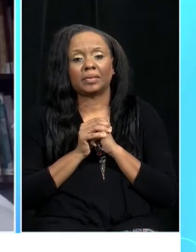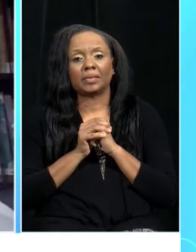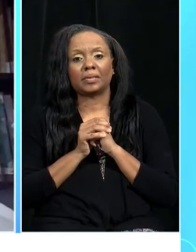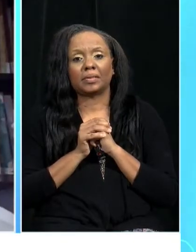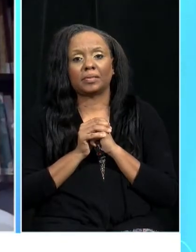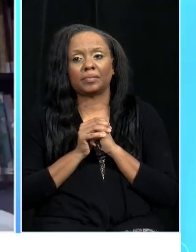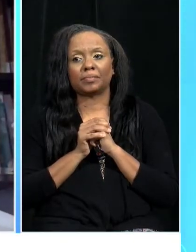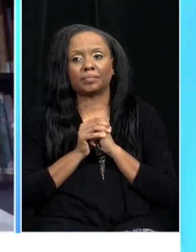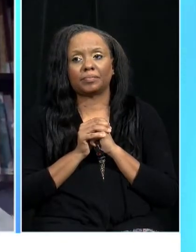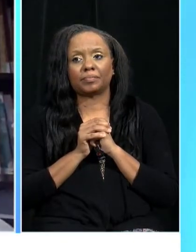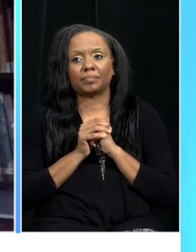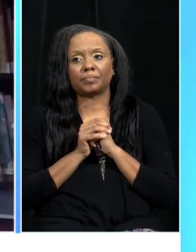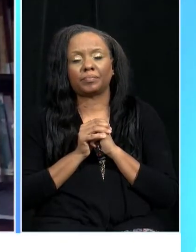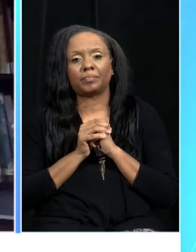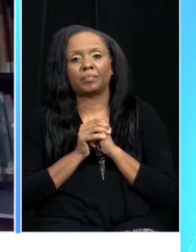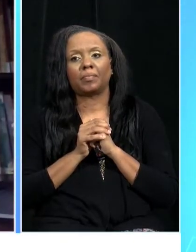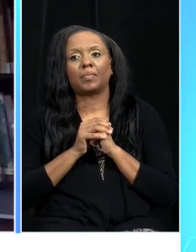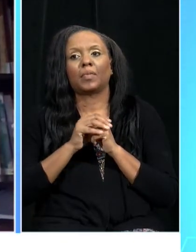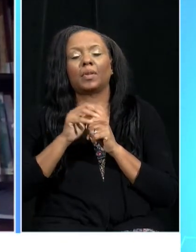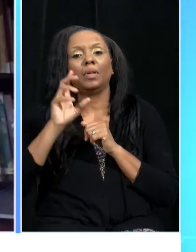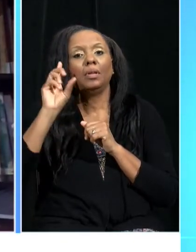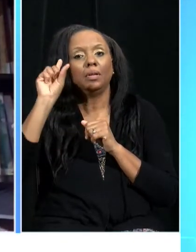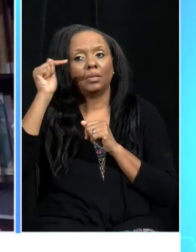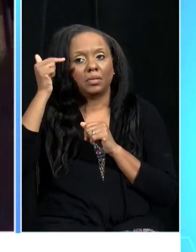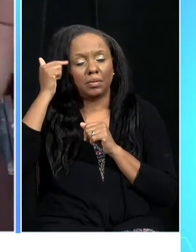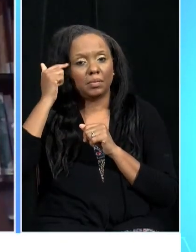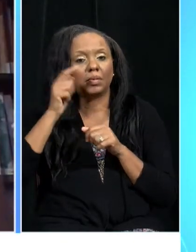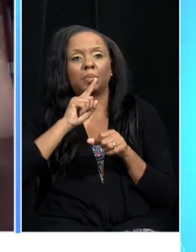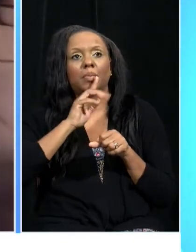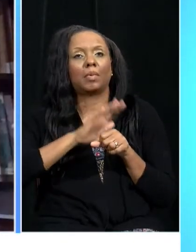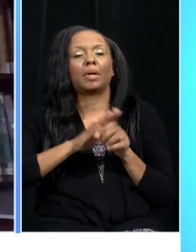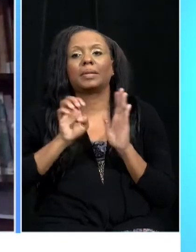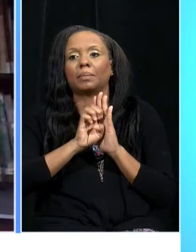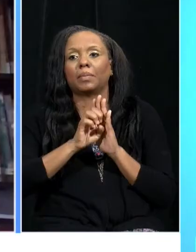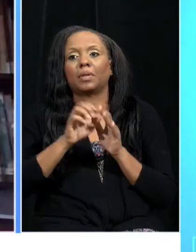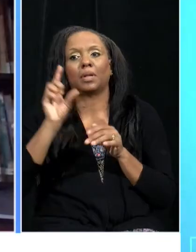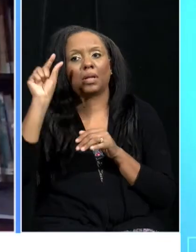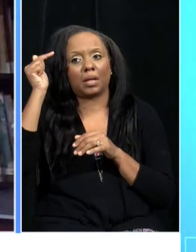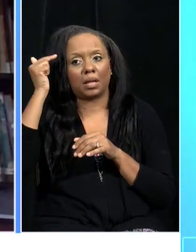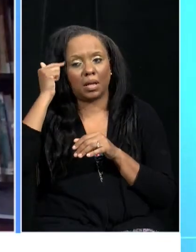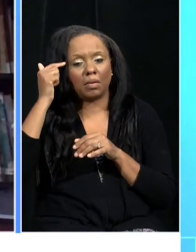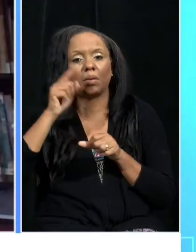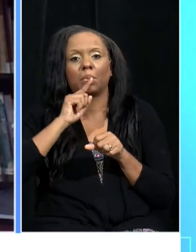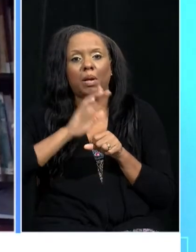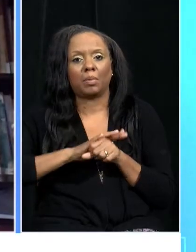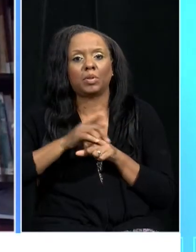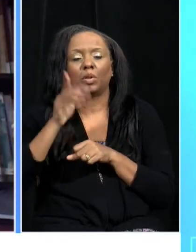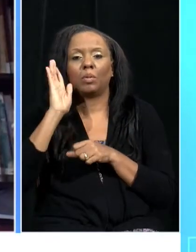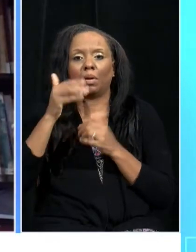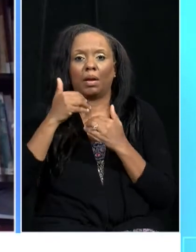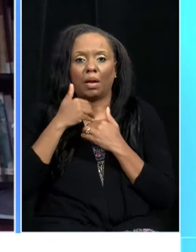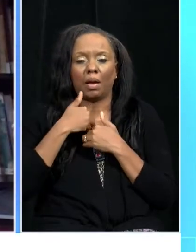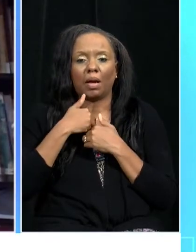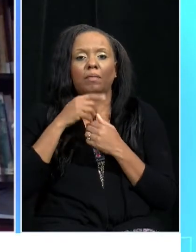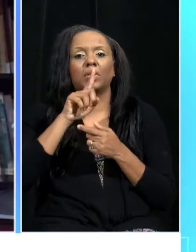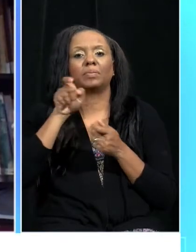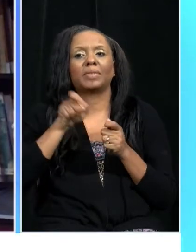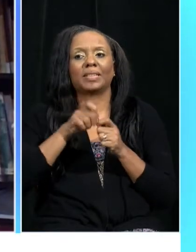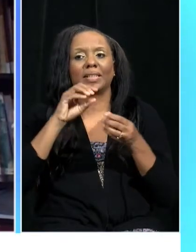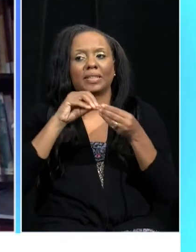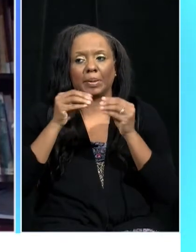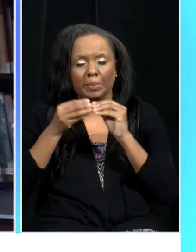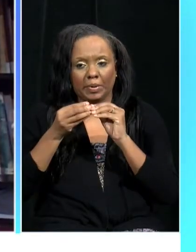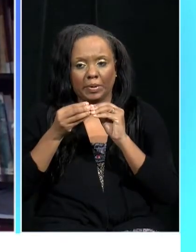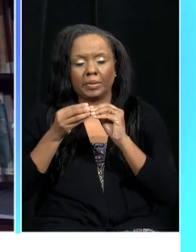defined benefit scheme. So the government promises you a given pension, and it's a pay as you